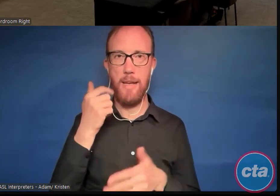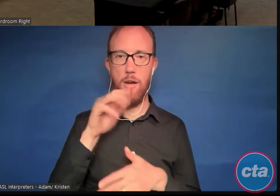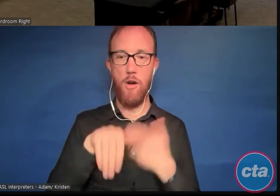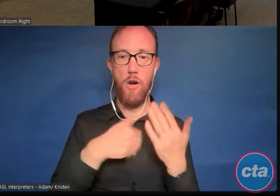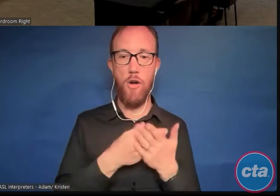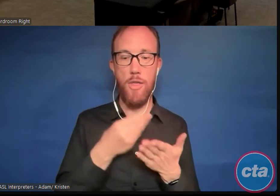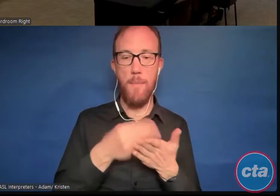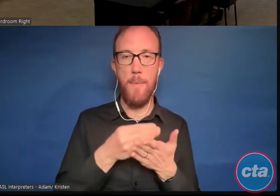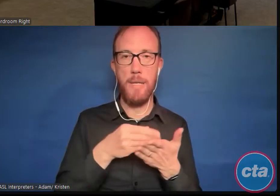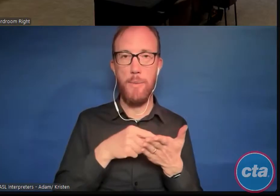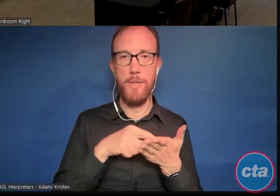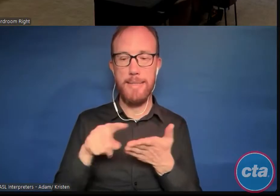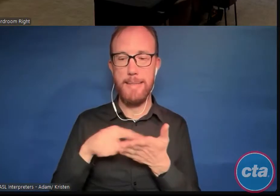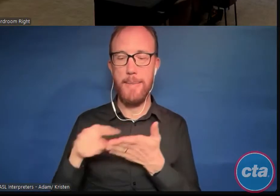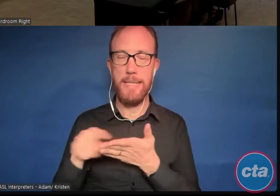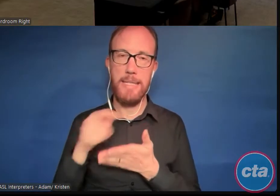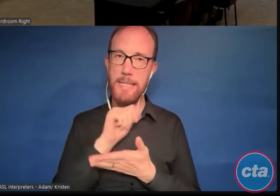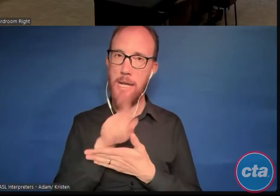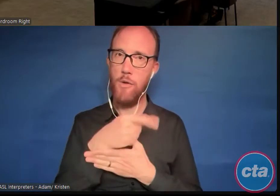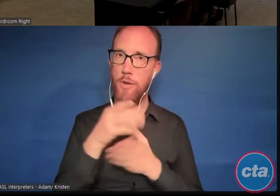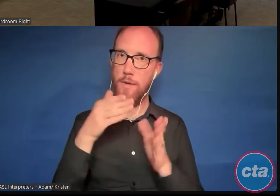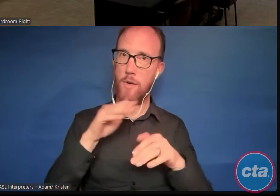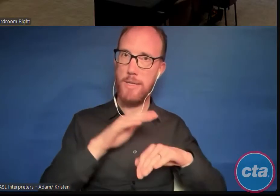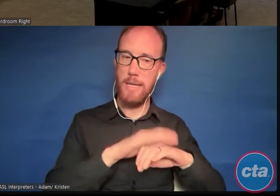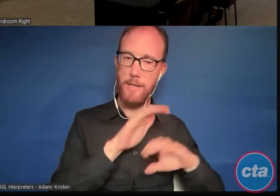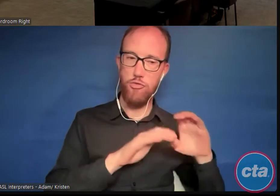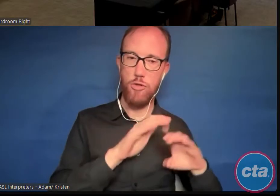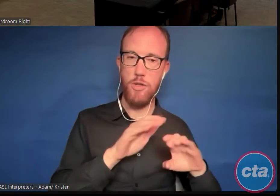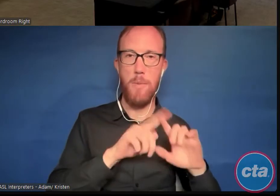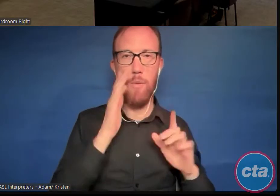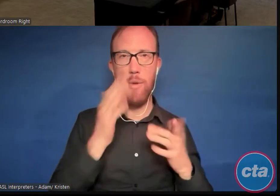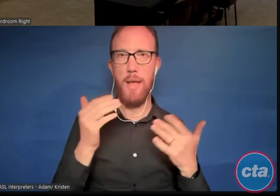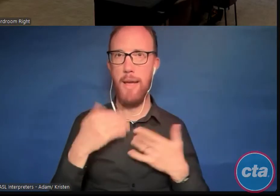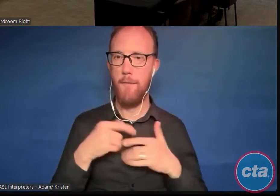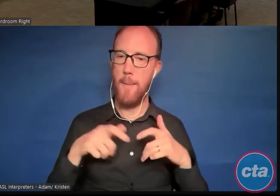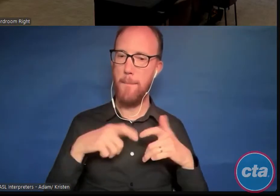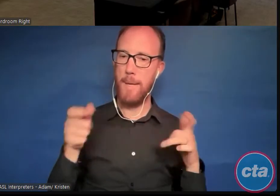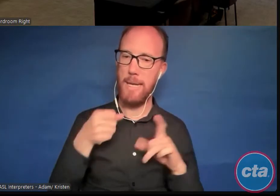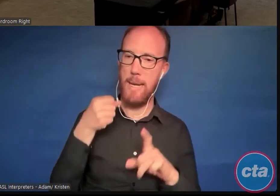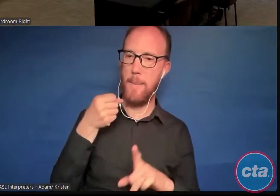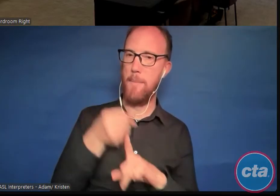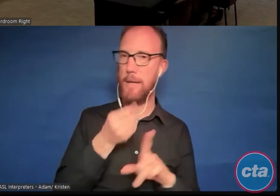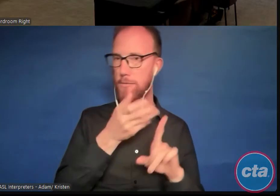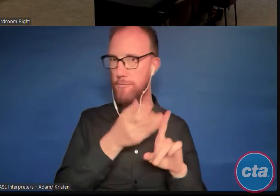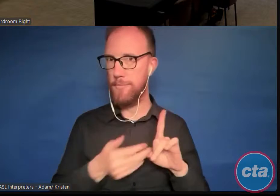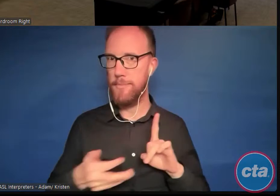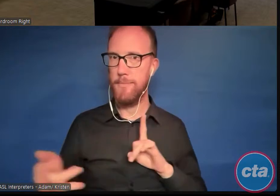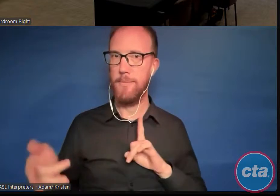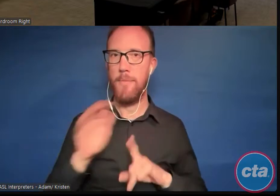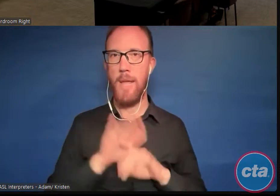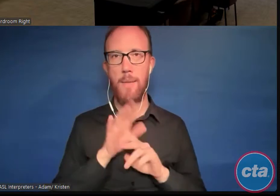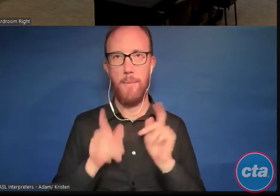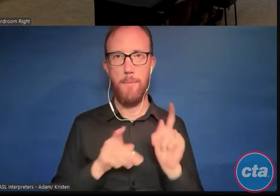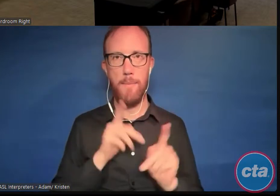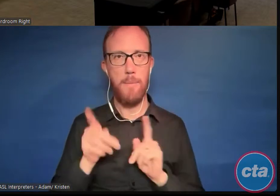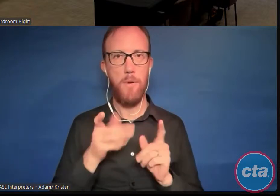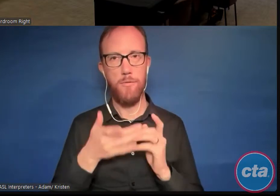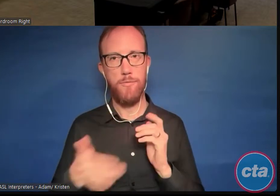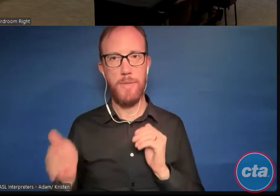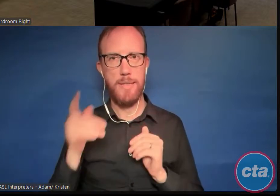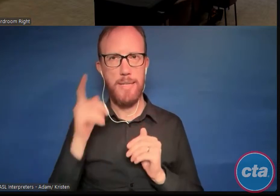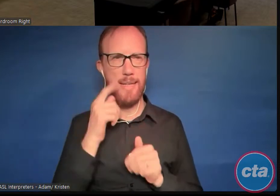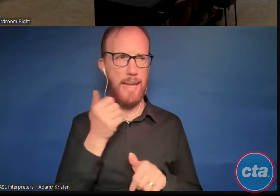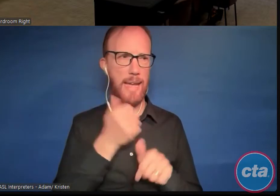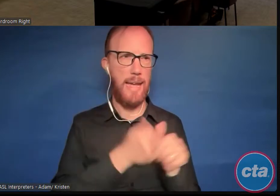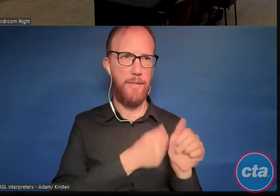beyond concrete and steel. And we want to see that cascade down, and we'll have a long-term investment, right? Because I think I've said it before, every dollar